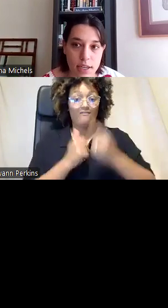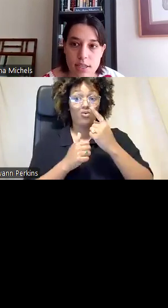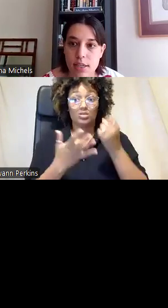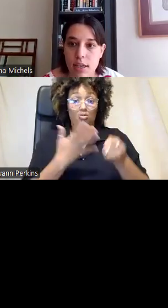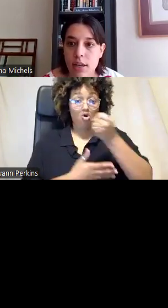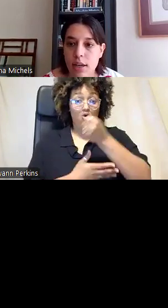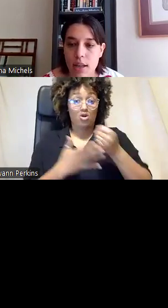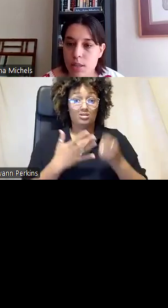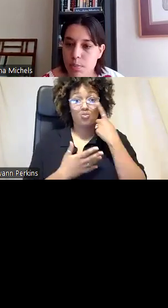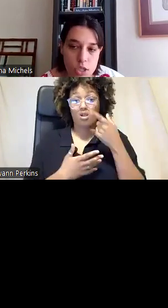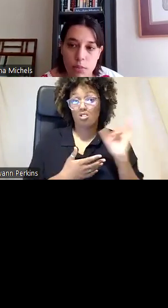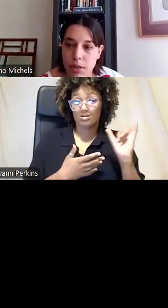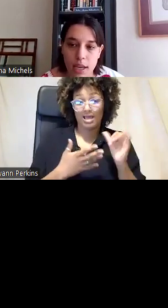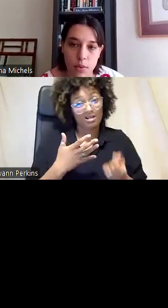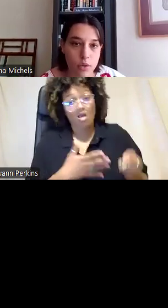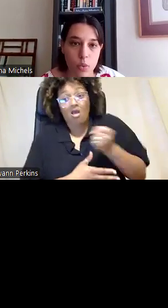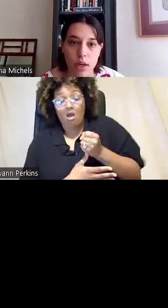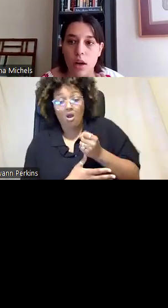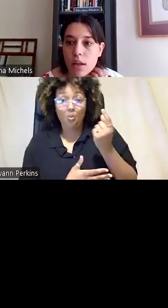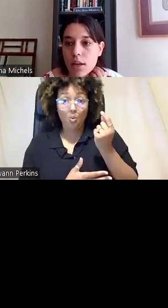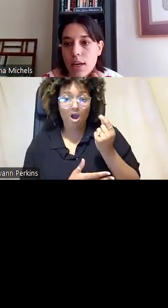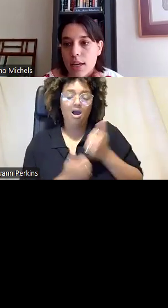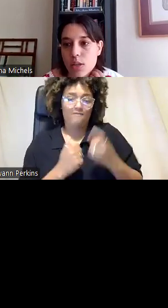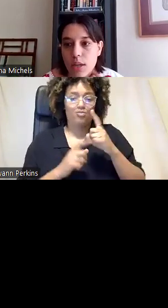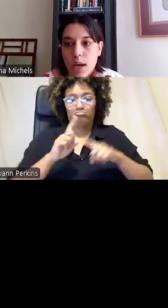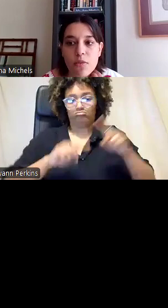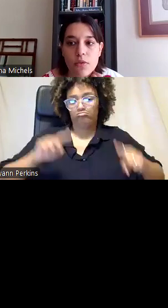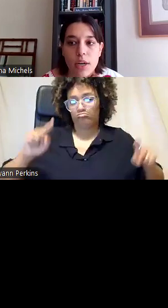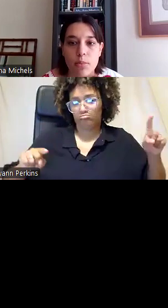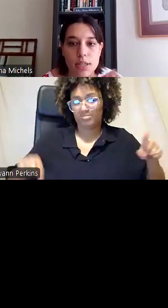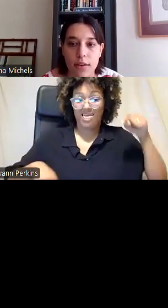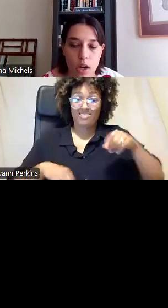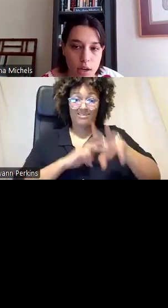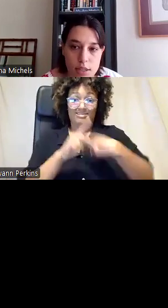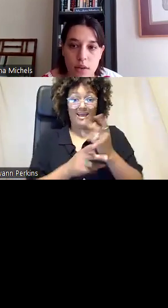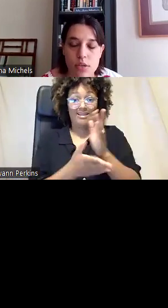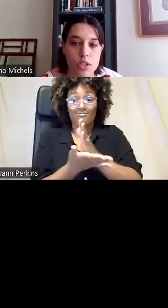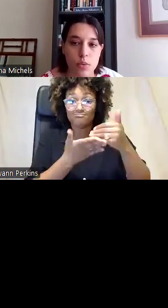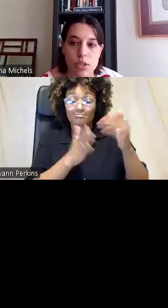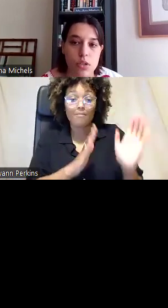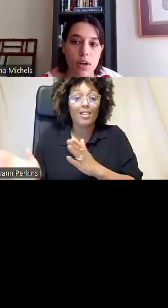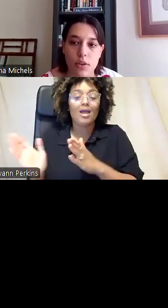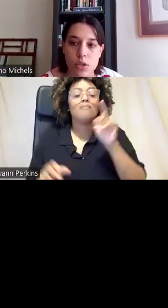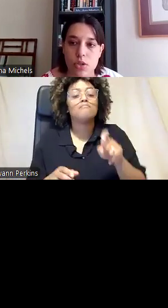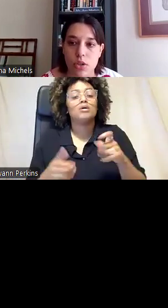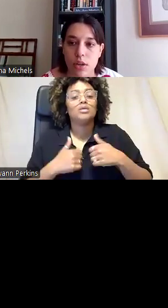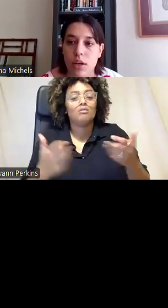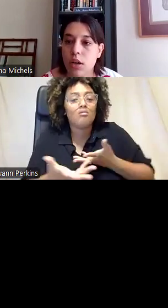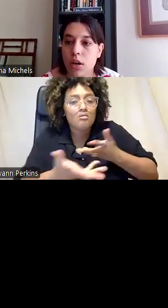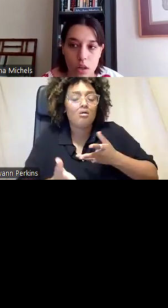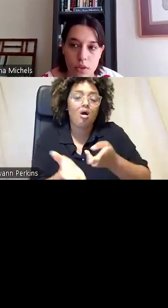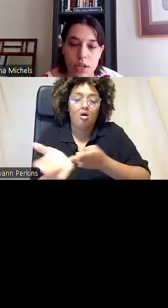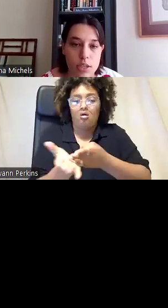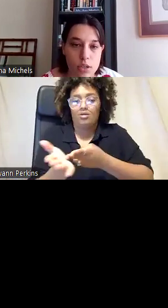especially financially. And this budget plan, whatever you want to call it, is only helpful if you're able to have an honest conversation with the survivor to ensure